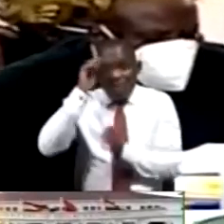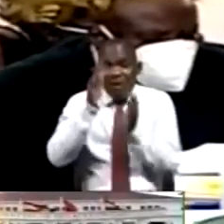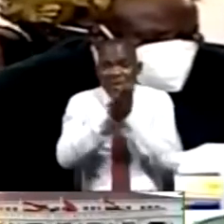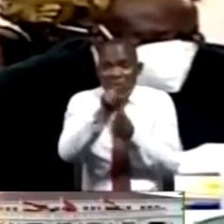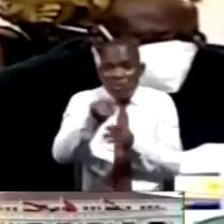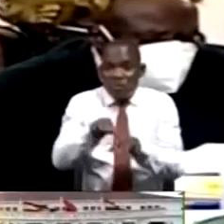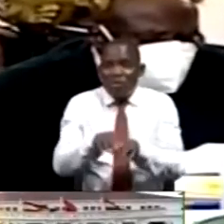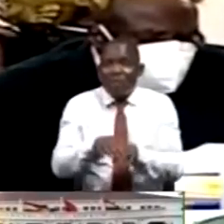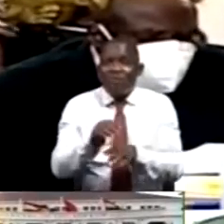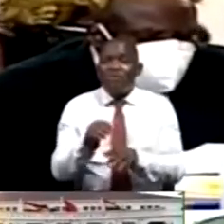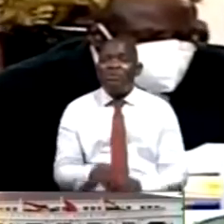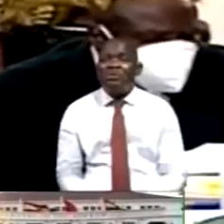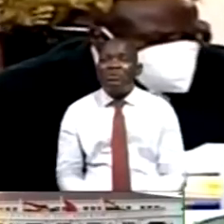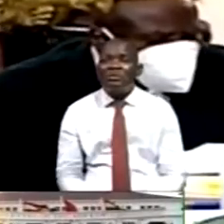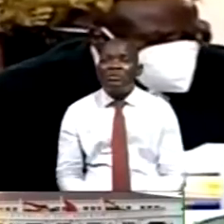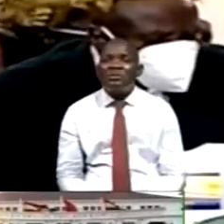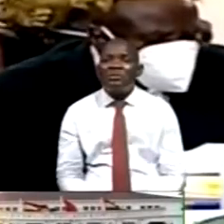to do?